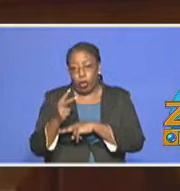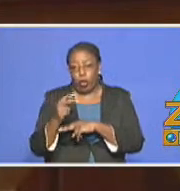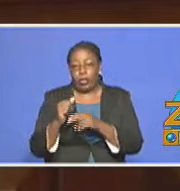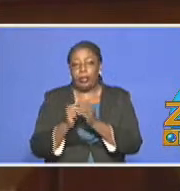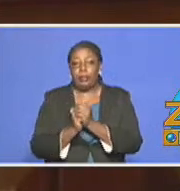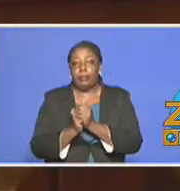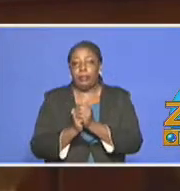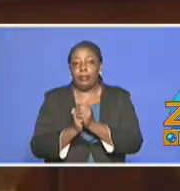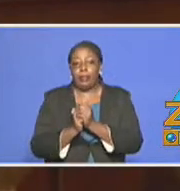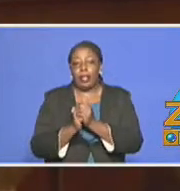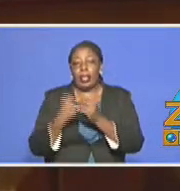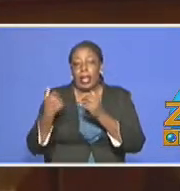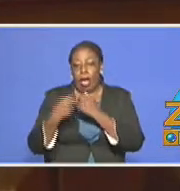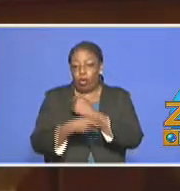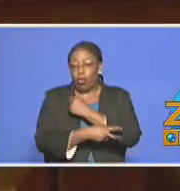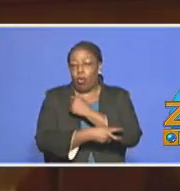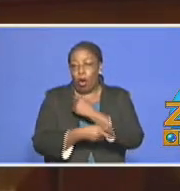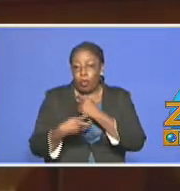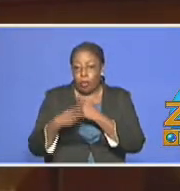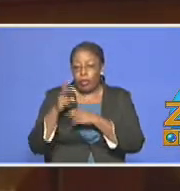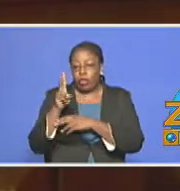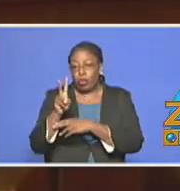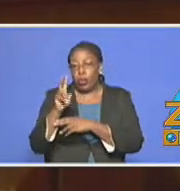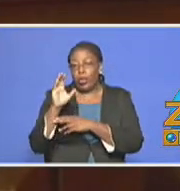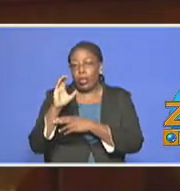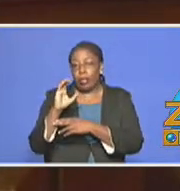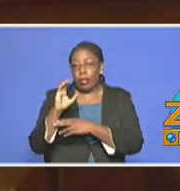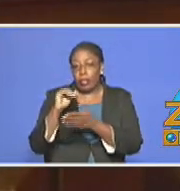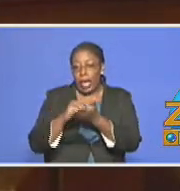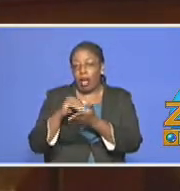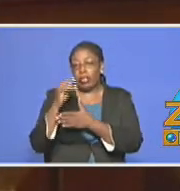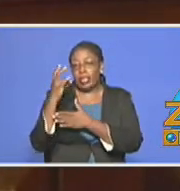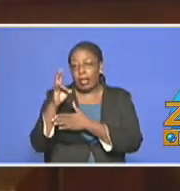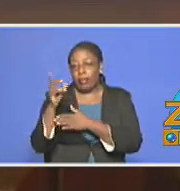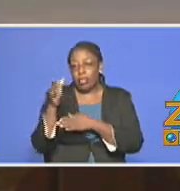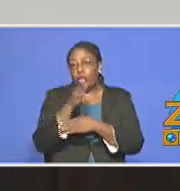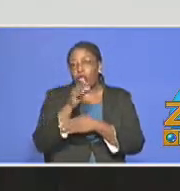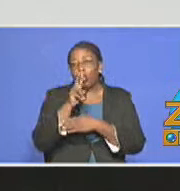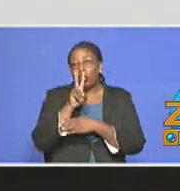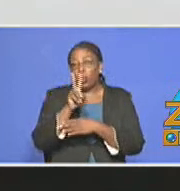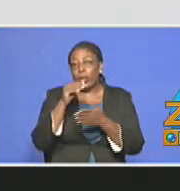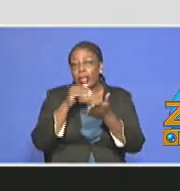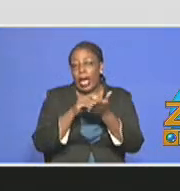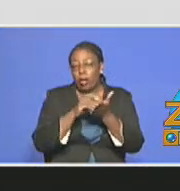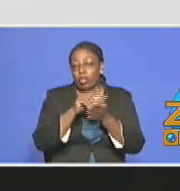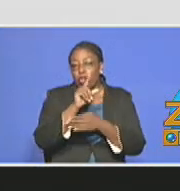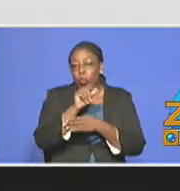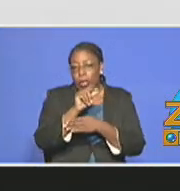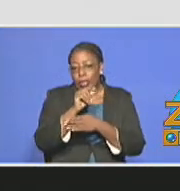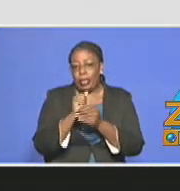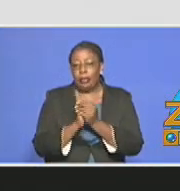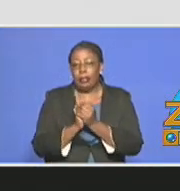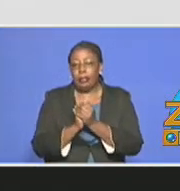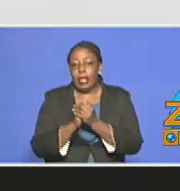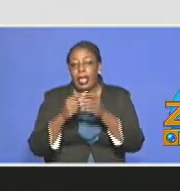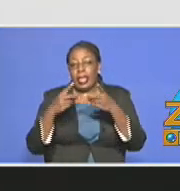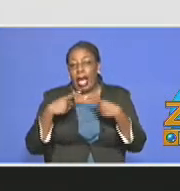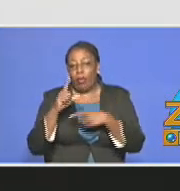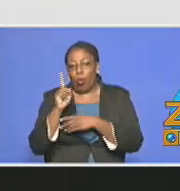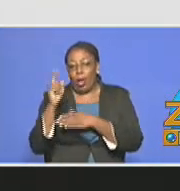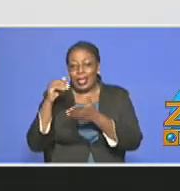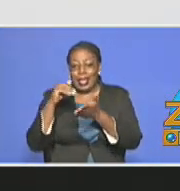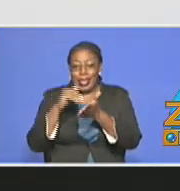offense of armed robbery, for the period 2017 to 2020, there have been some